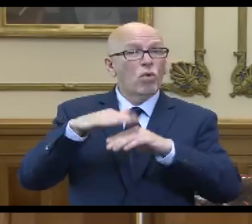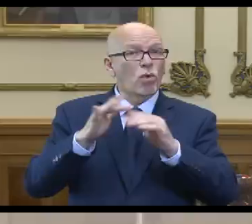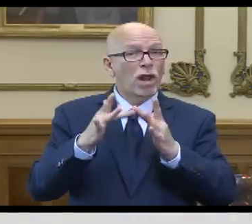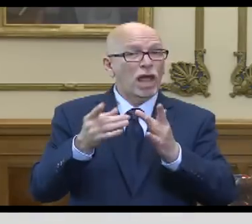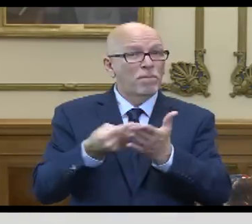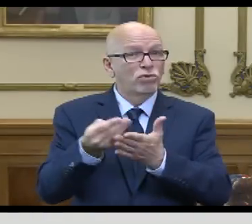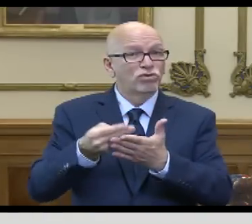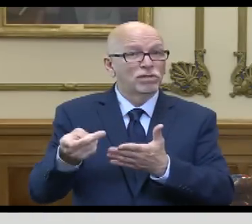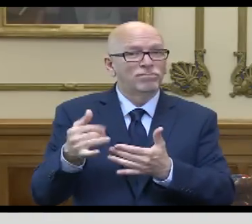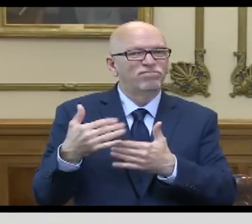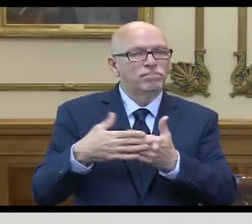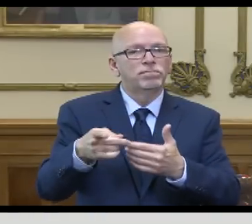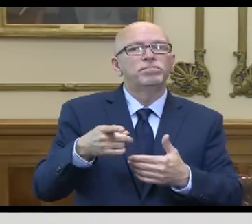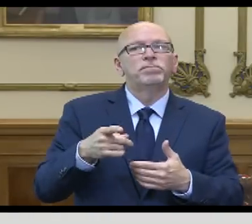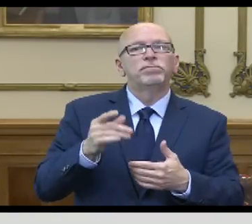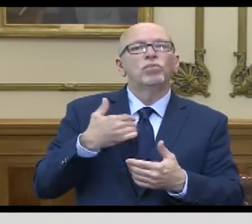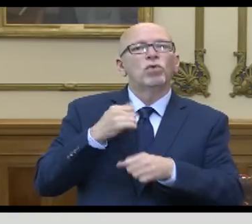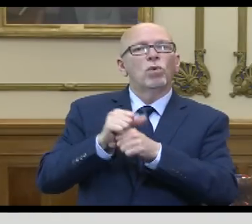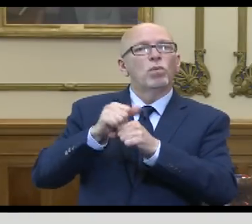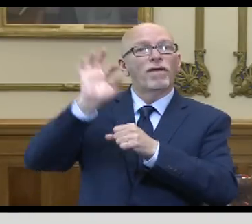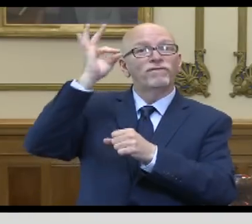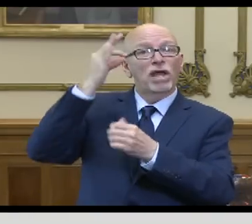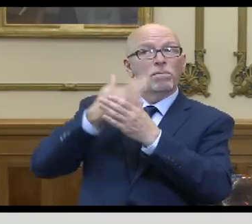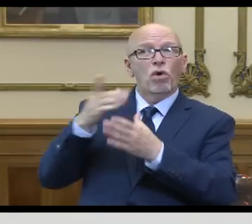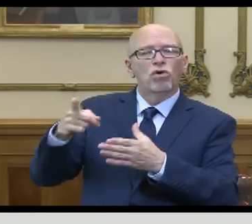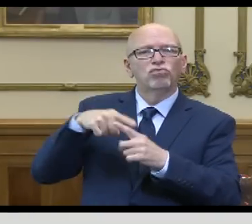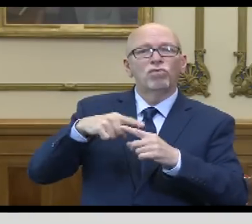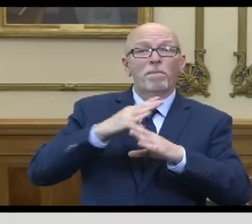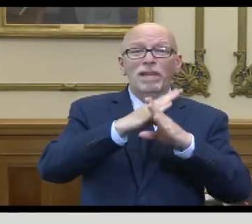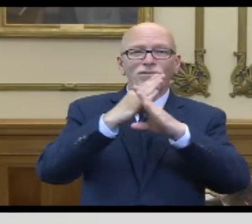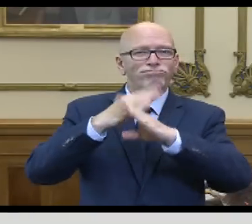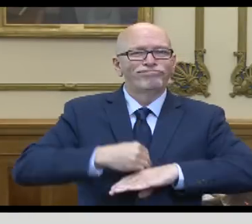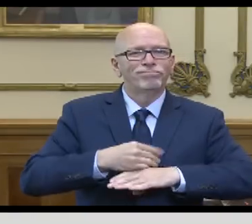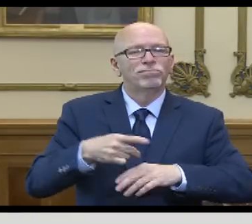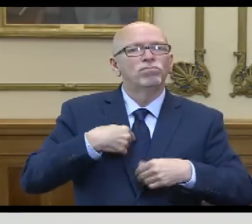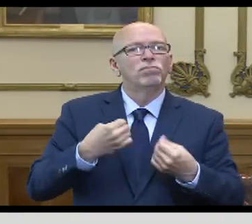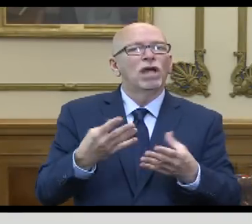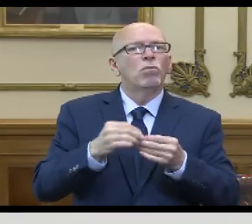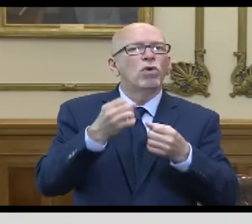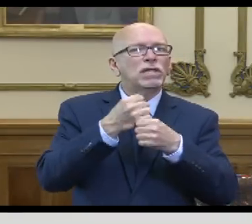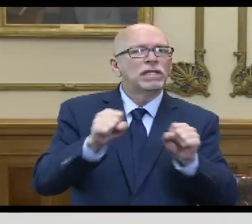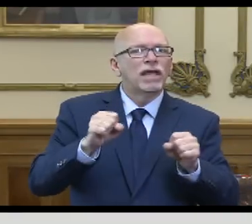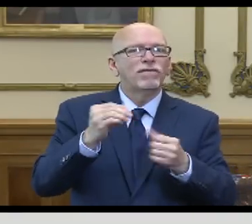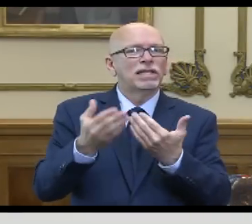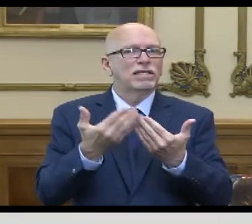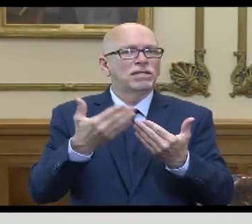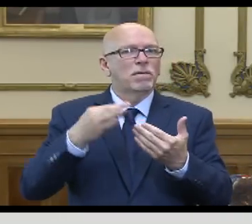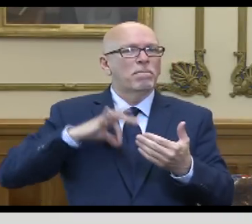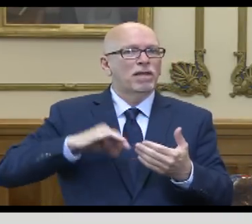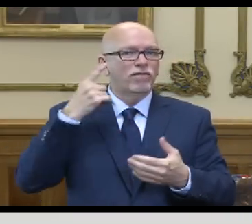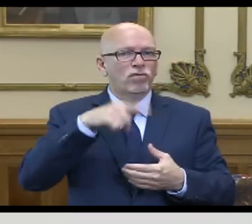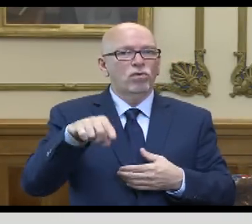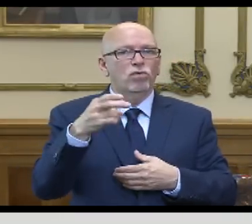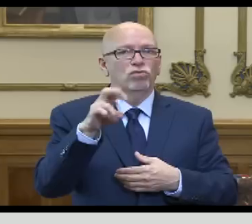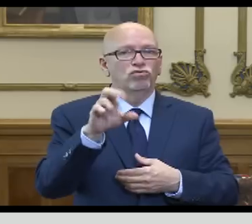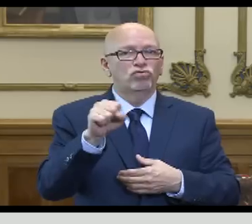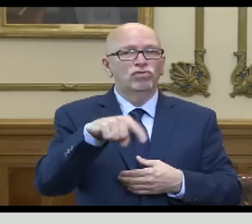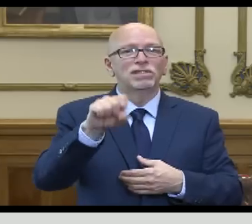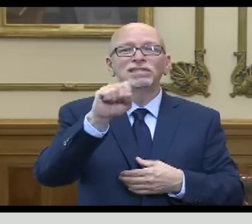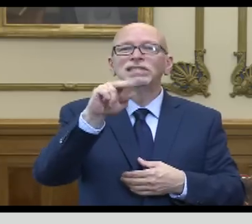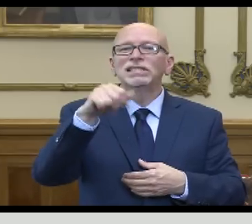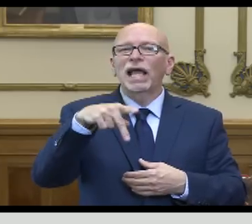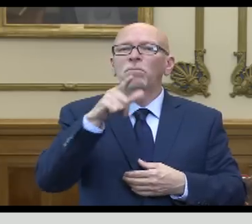next. We've been working with our federal partners to remove barriers and provide safety and convenience benefits for Hoosier SNAP